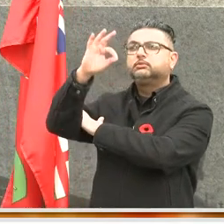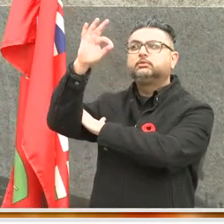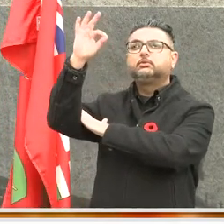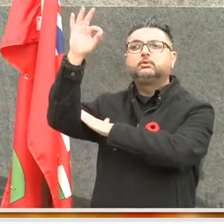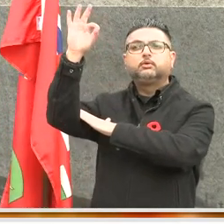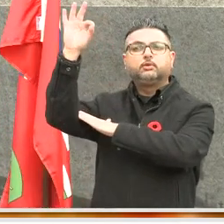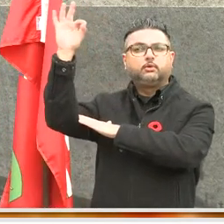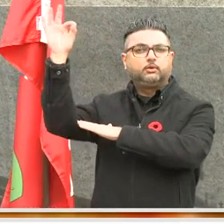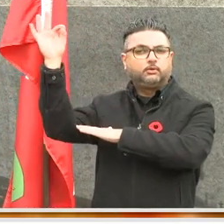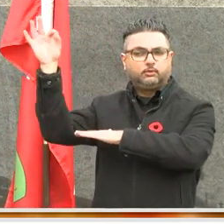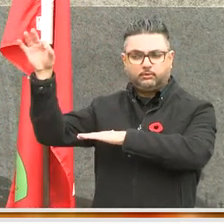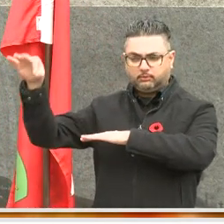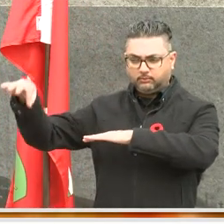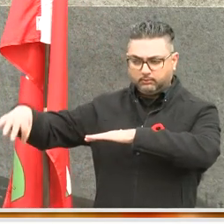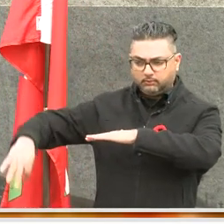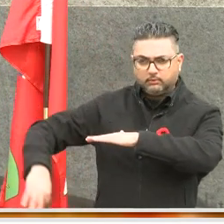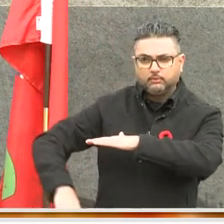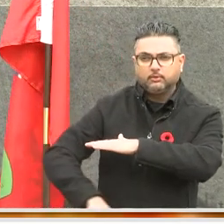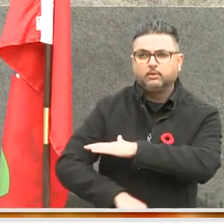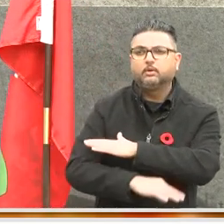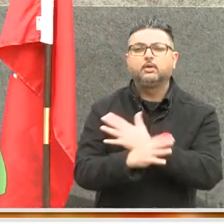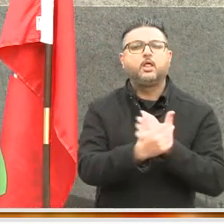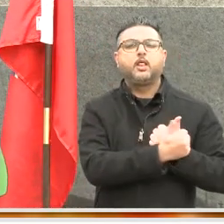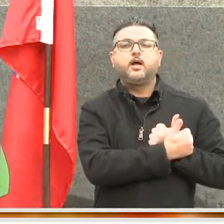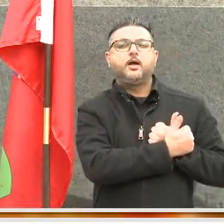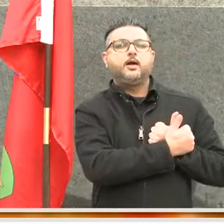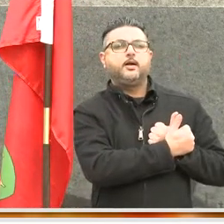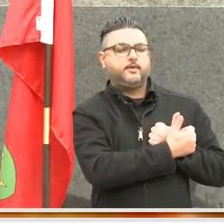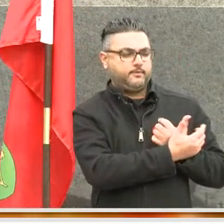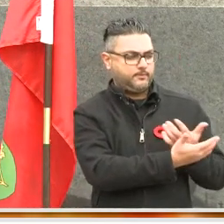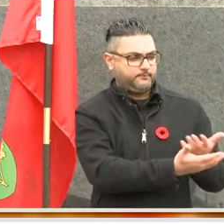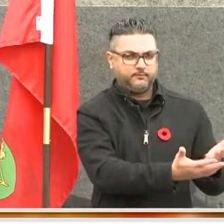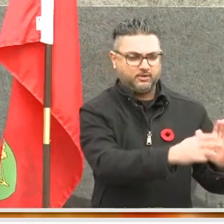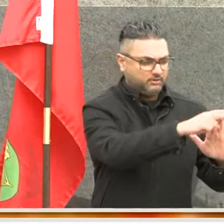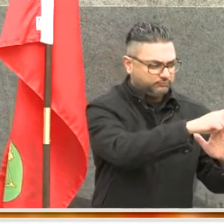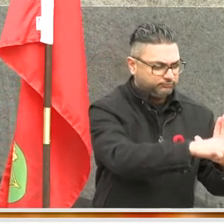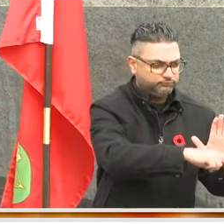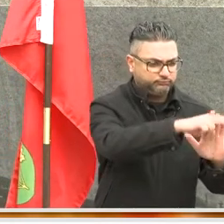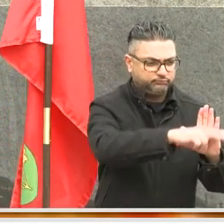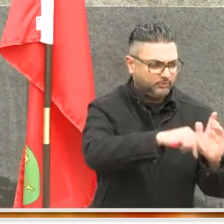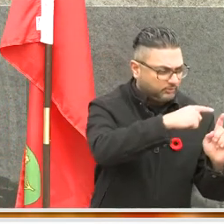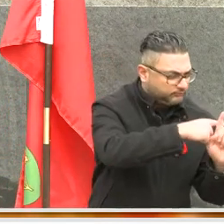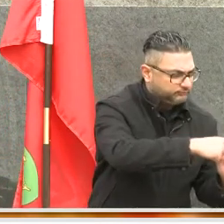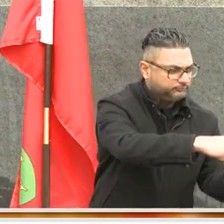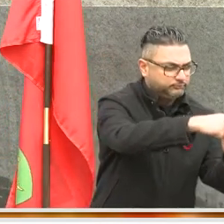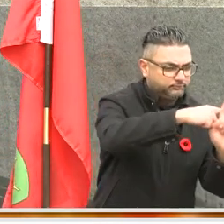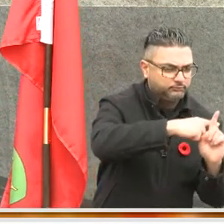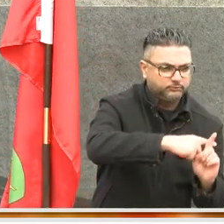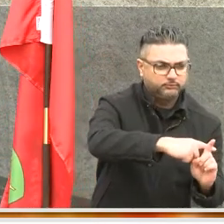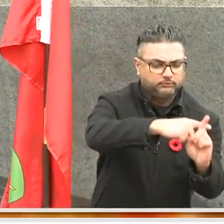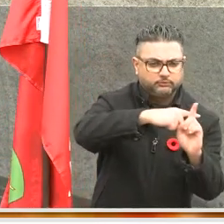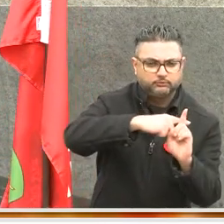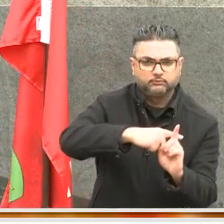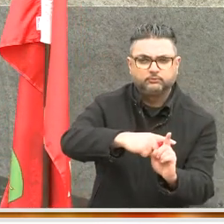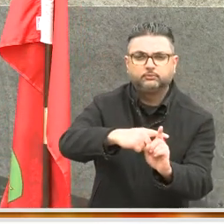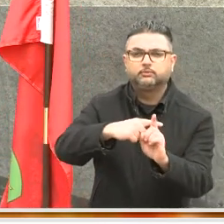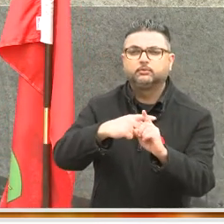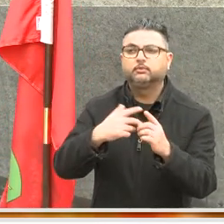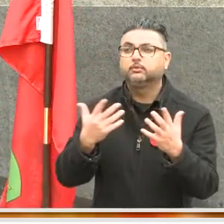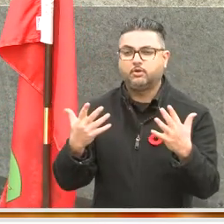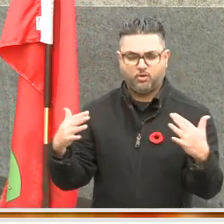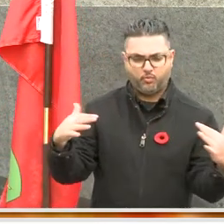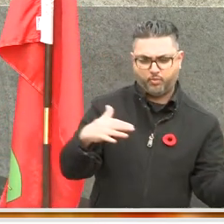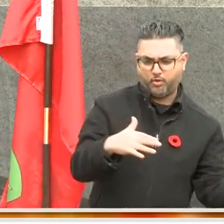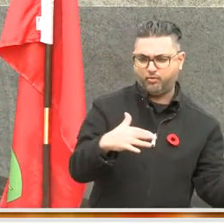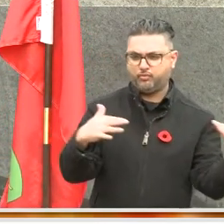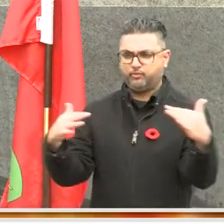we lie in Flanders fields. Take up our quarrel with the foe. To you, from failing hands, we